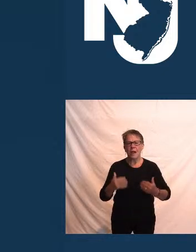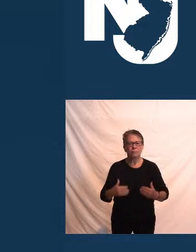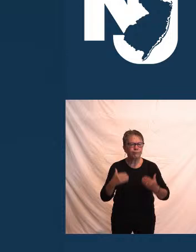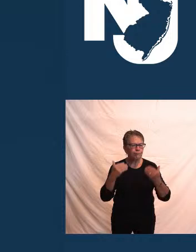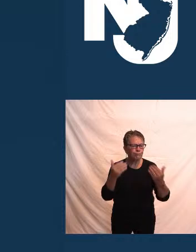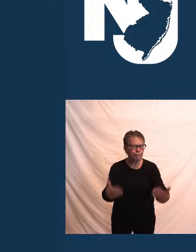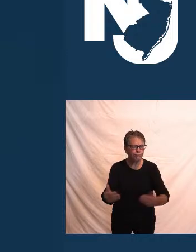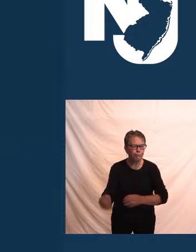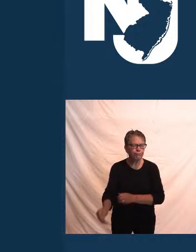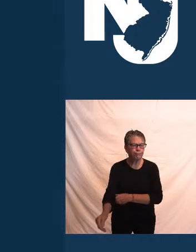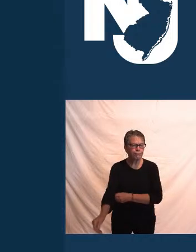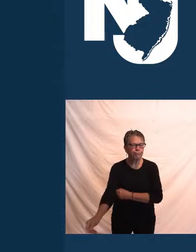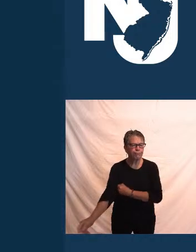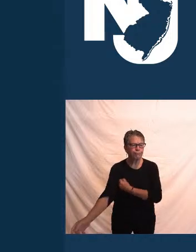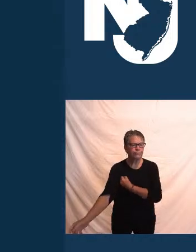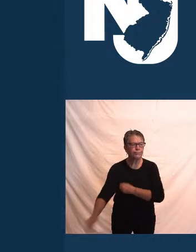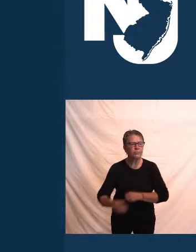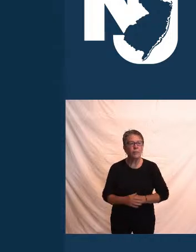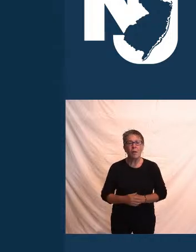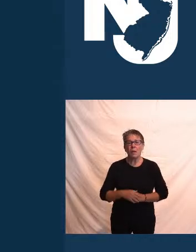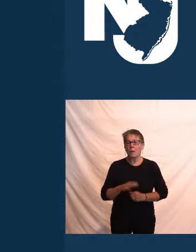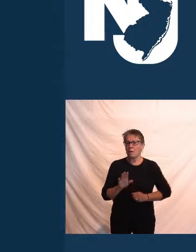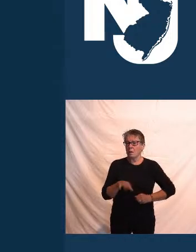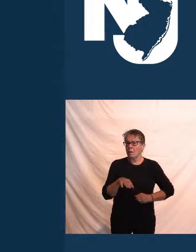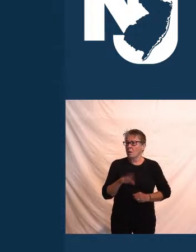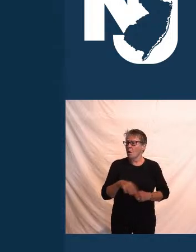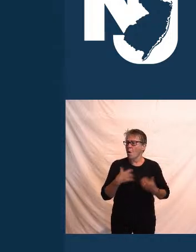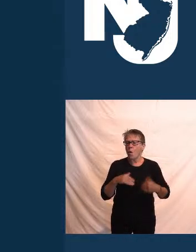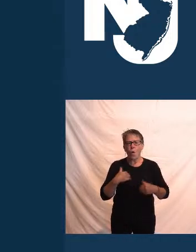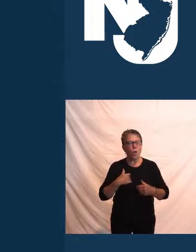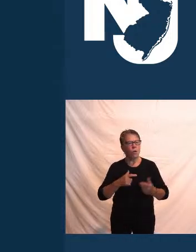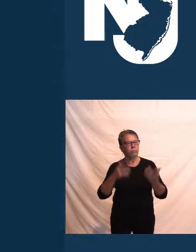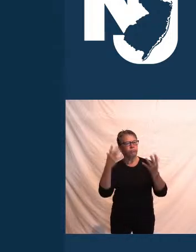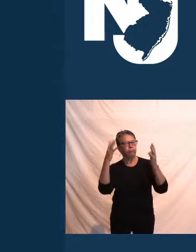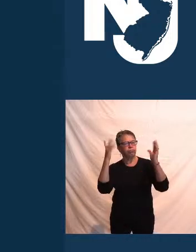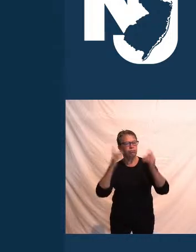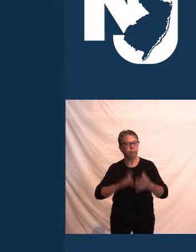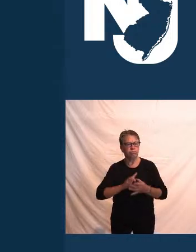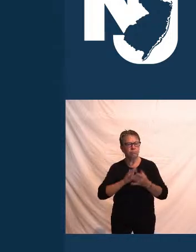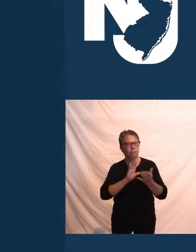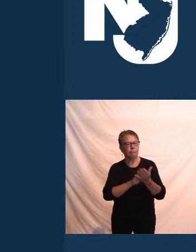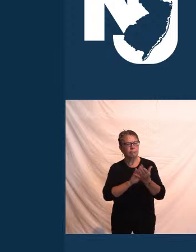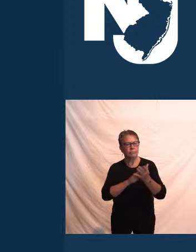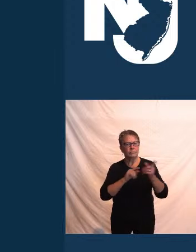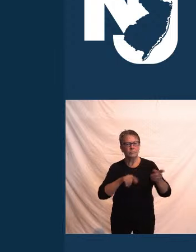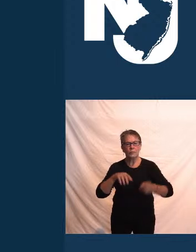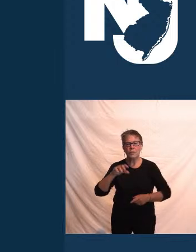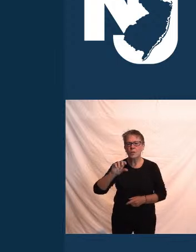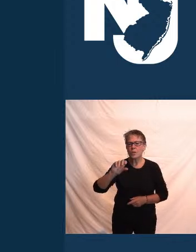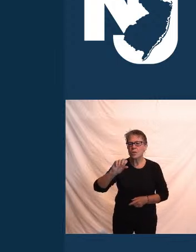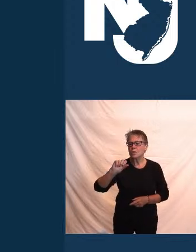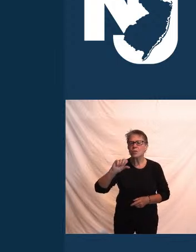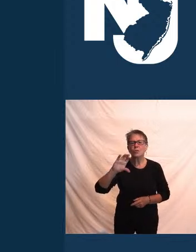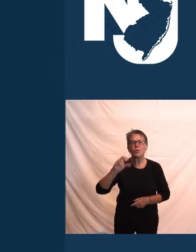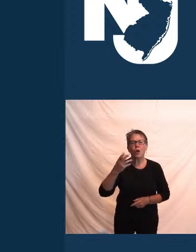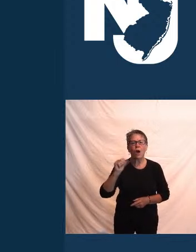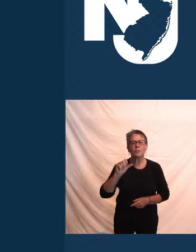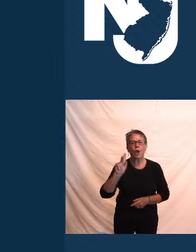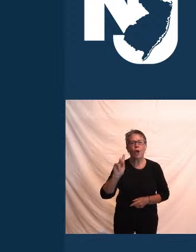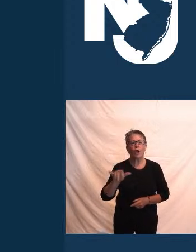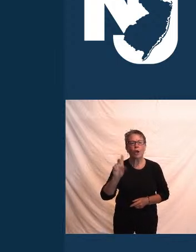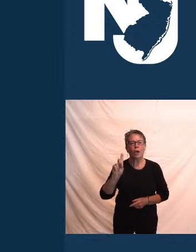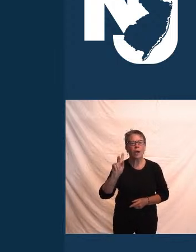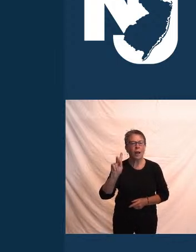Judy, I want to quickly give a big shout out to this guy, Charles Chuck Kirkland, who for the past 17 years has owned